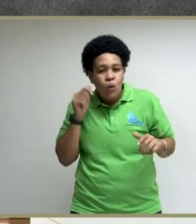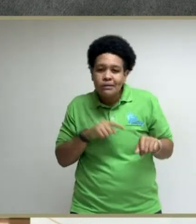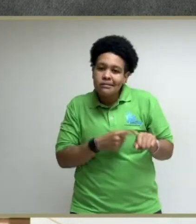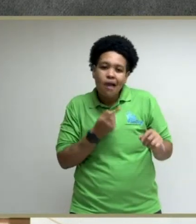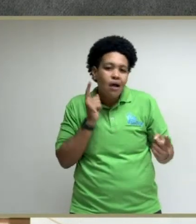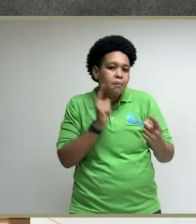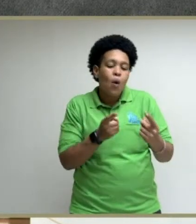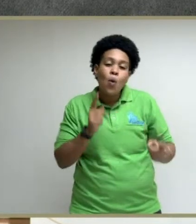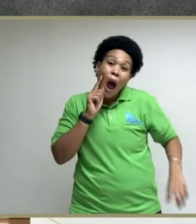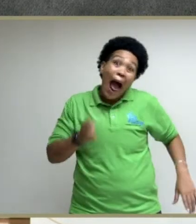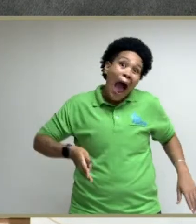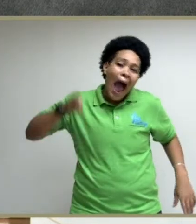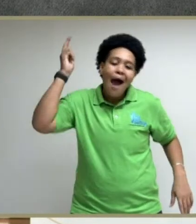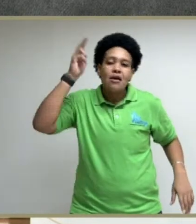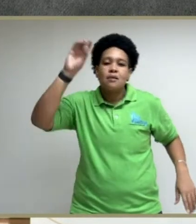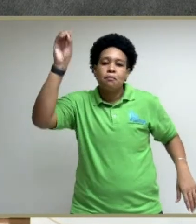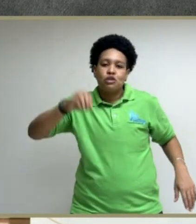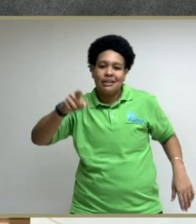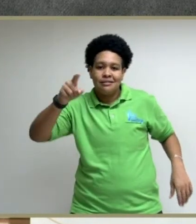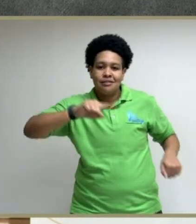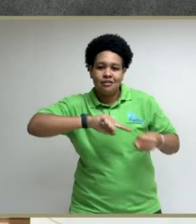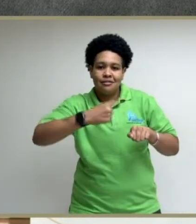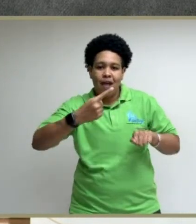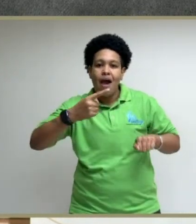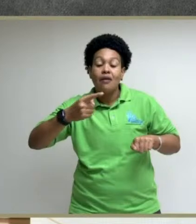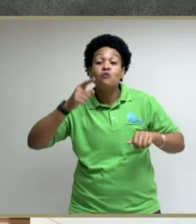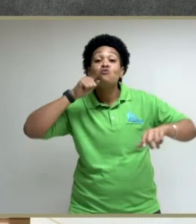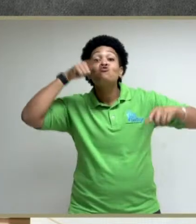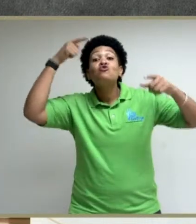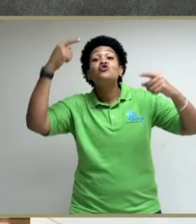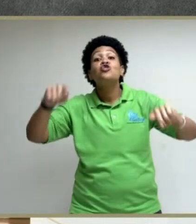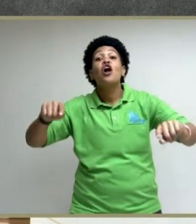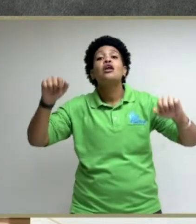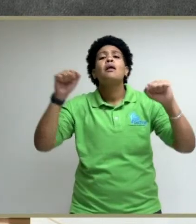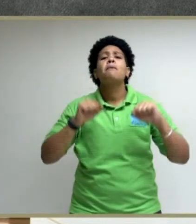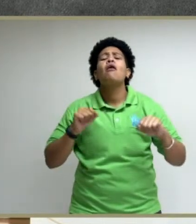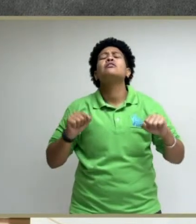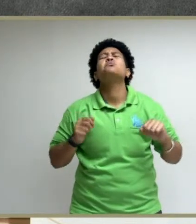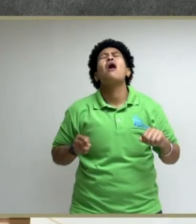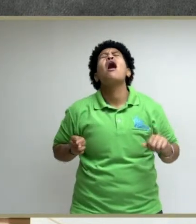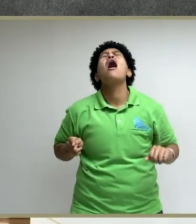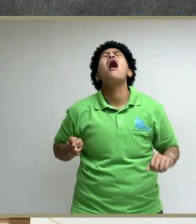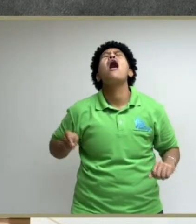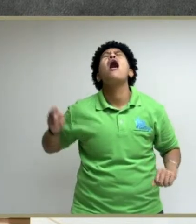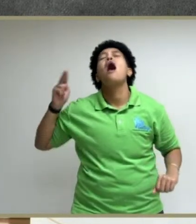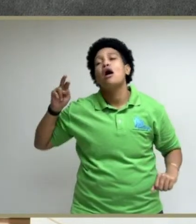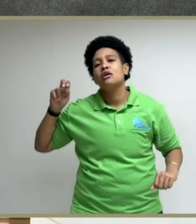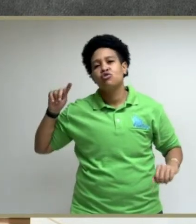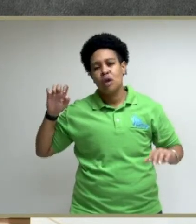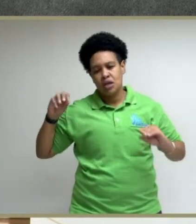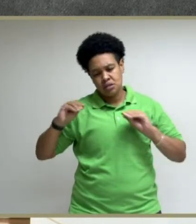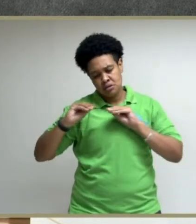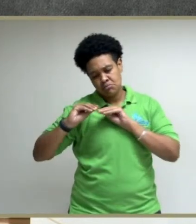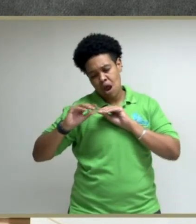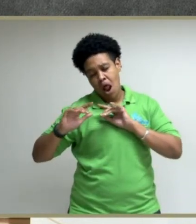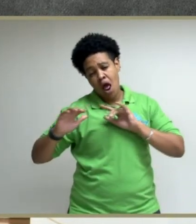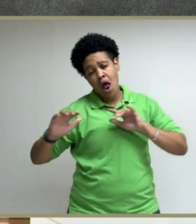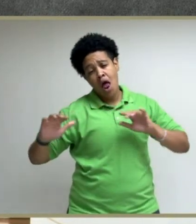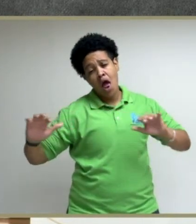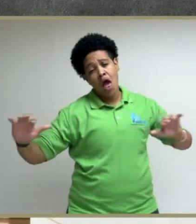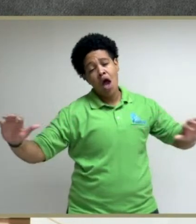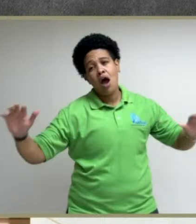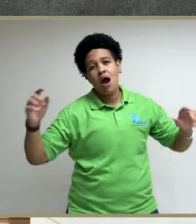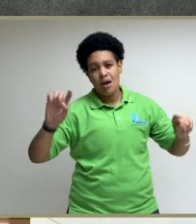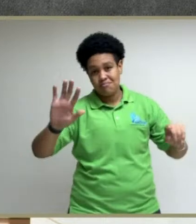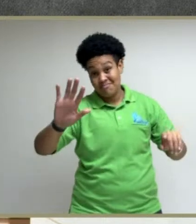have higher starting points that are going to result in possibly very, very high rates. Let's look at this